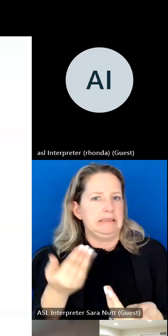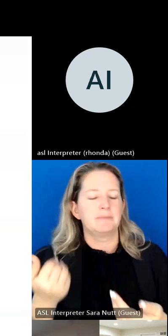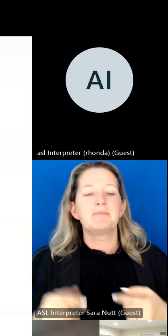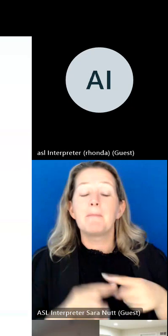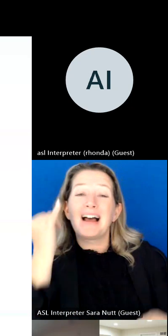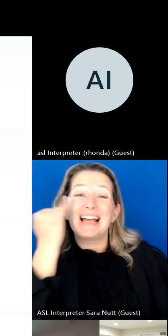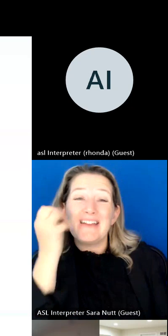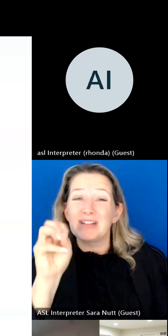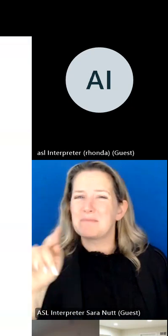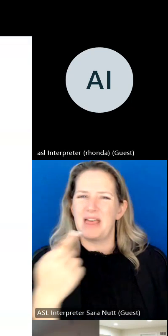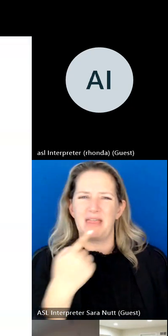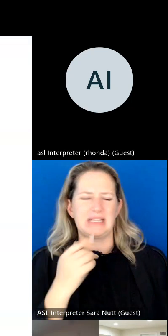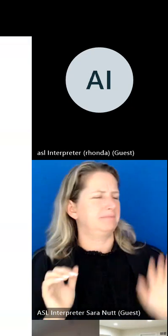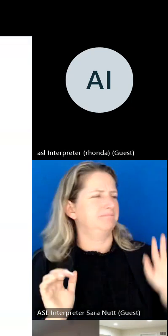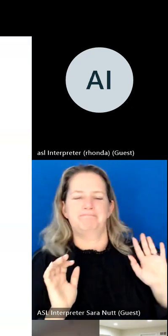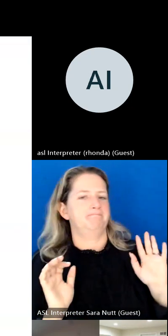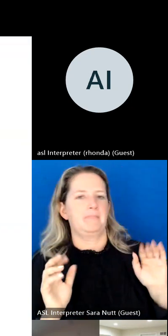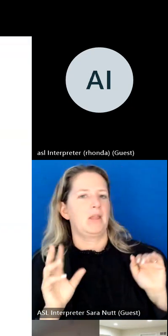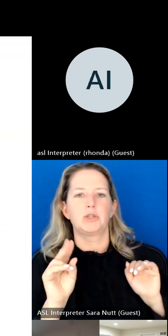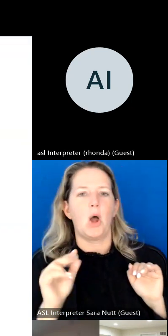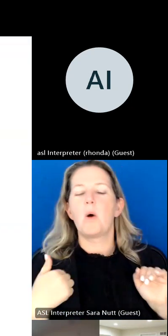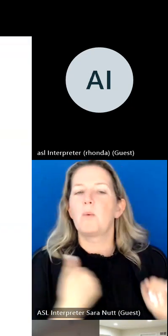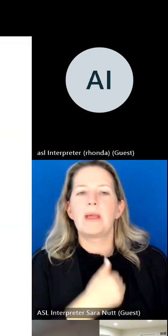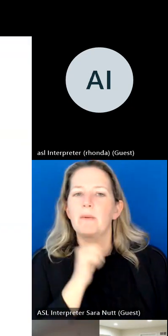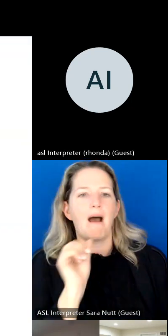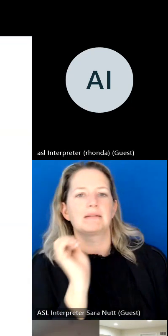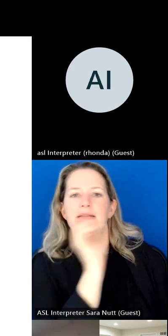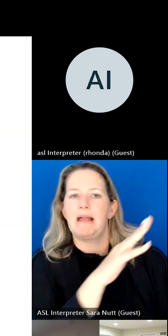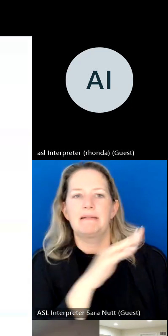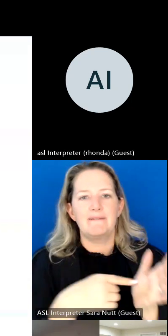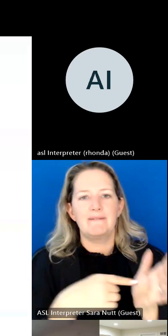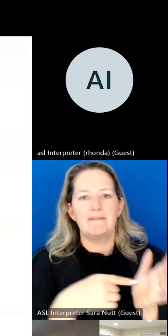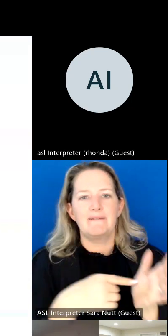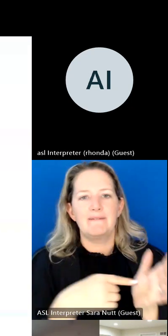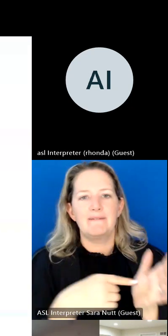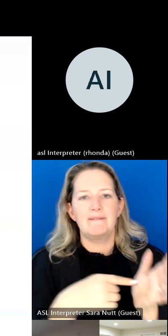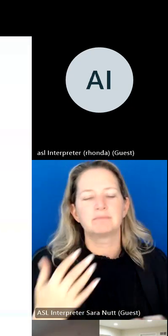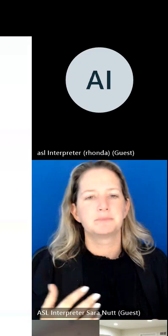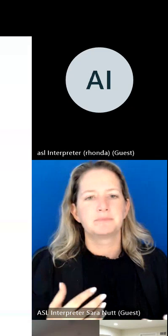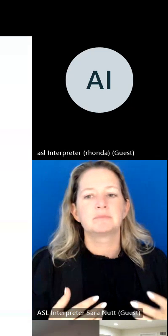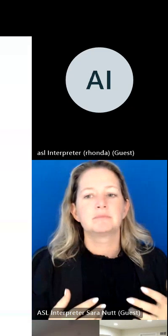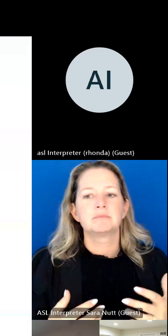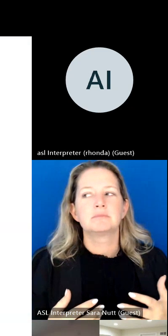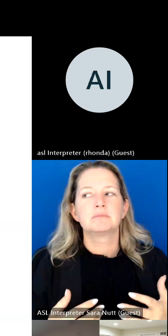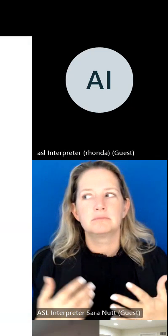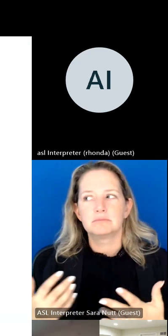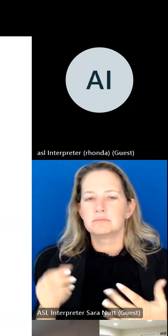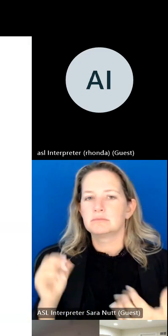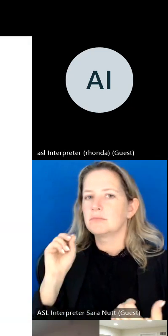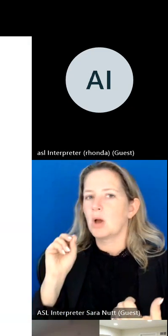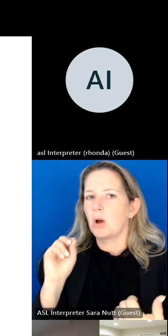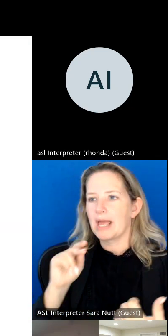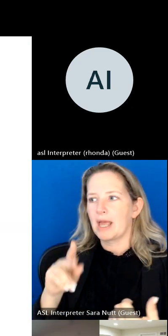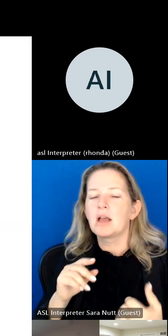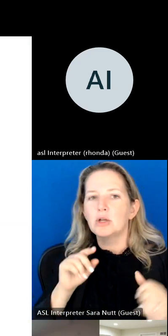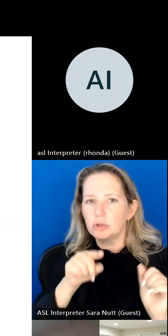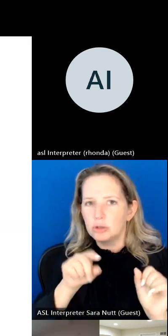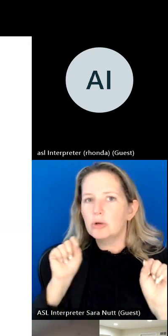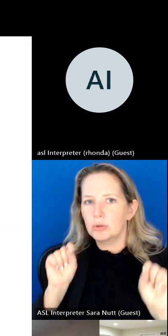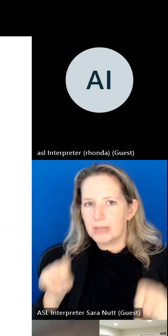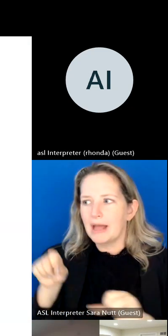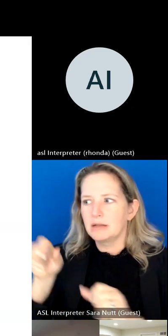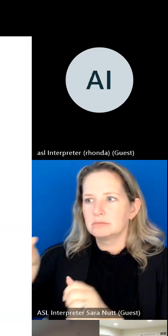reason, they're not doing an invoice. Well, then you can what's called recover the obligation, which means you de-obligate the amount of